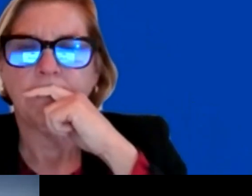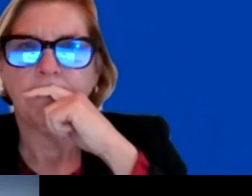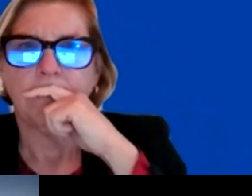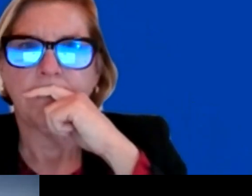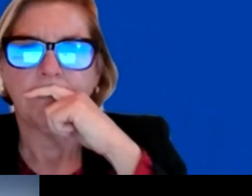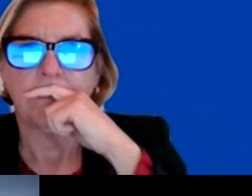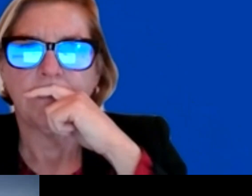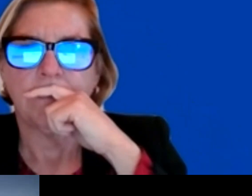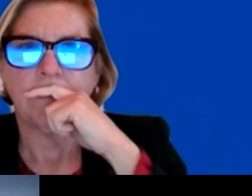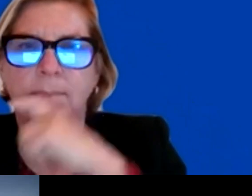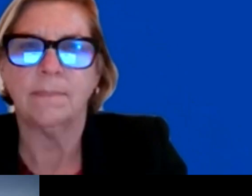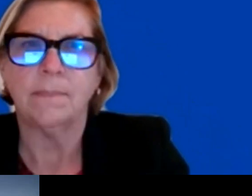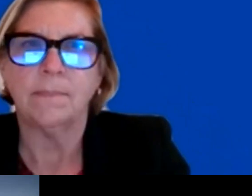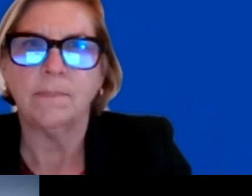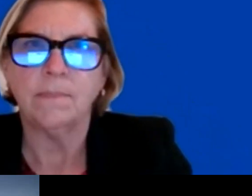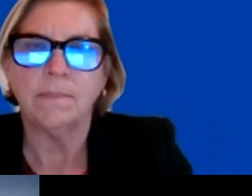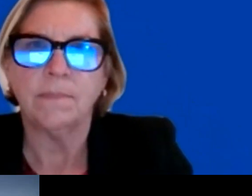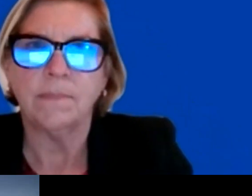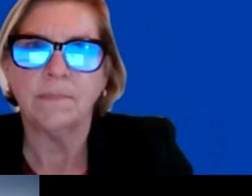Can Alexis Cochair be unmuted?